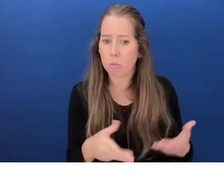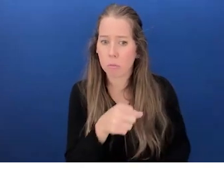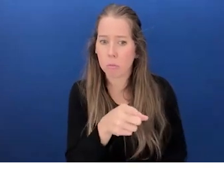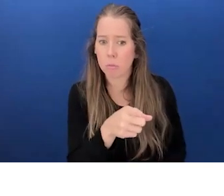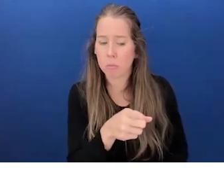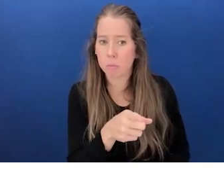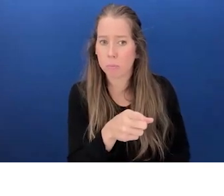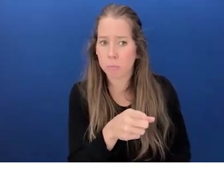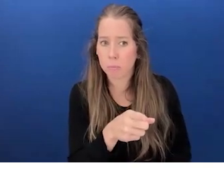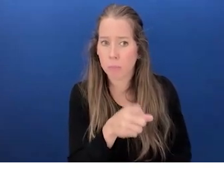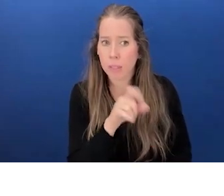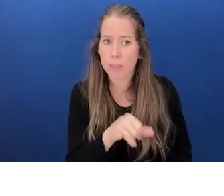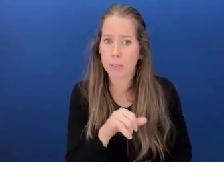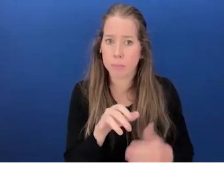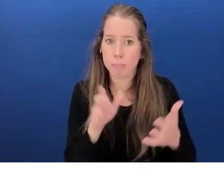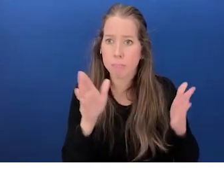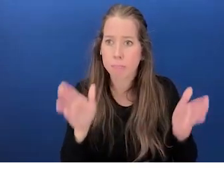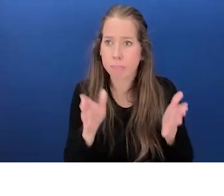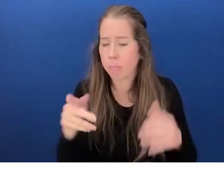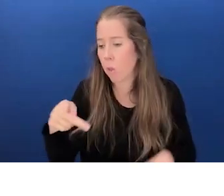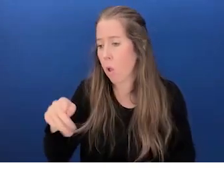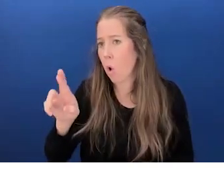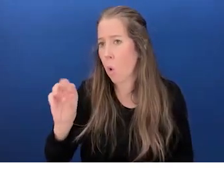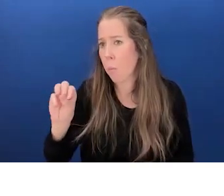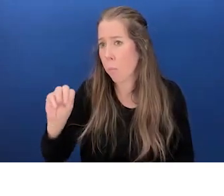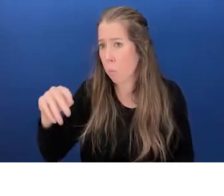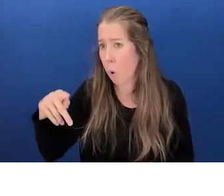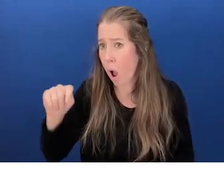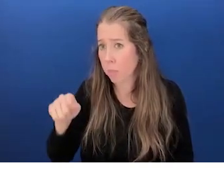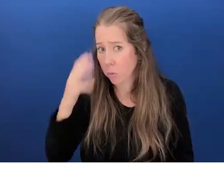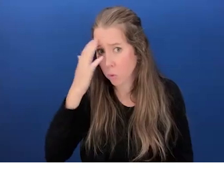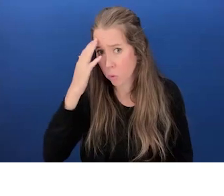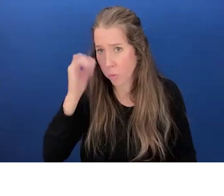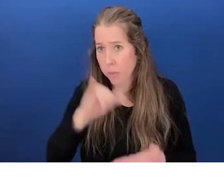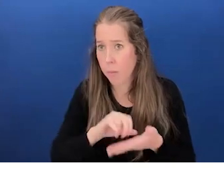is, and this is a prompt, right? So how many of you know what a prompt is?